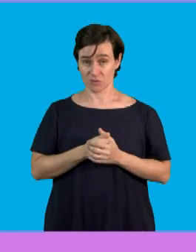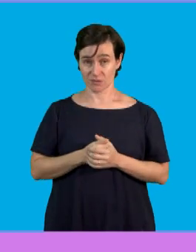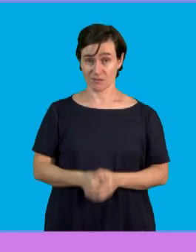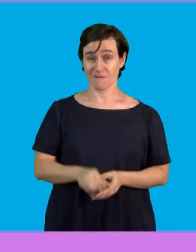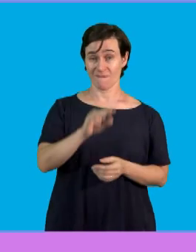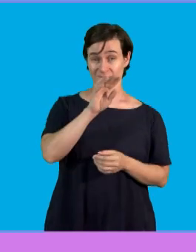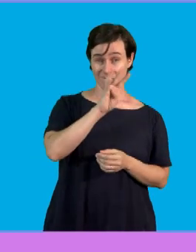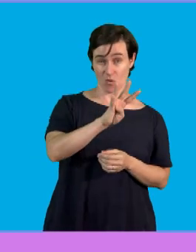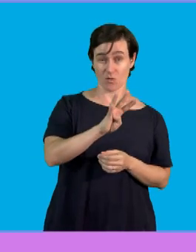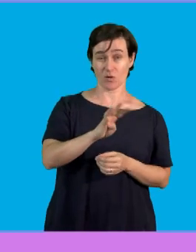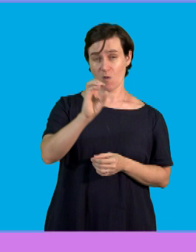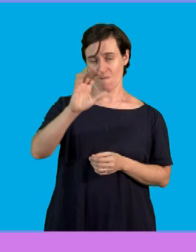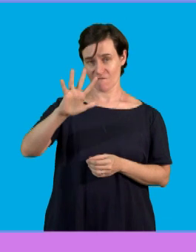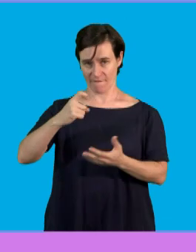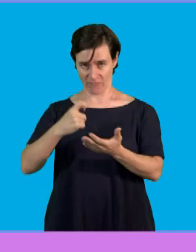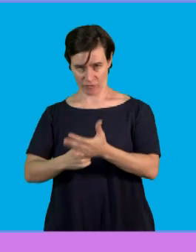17,405 rand.